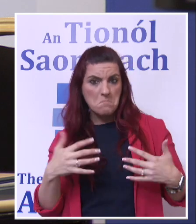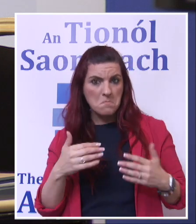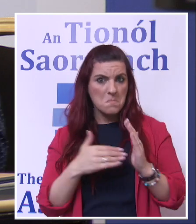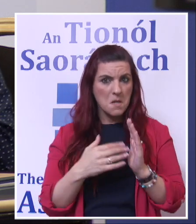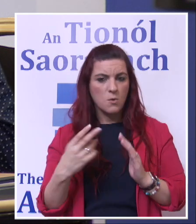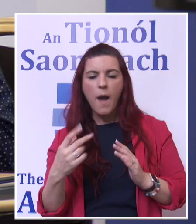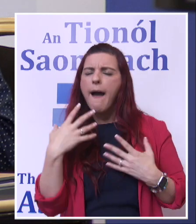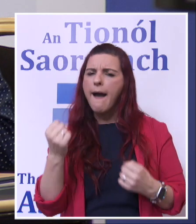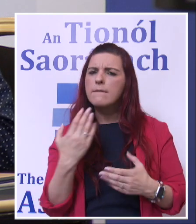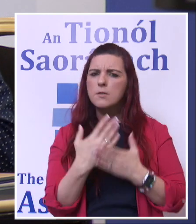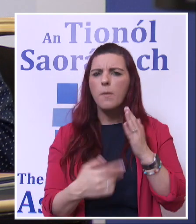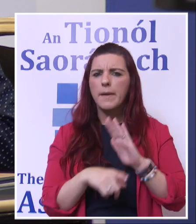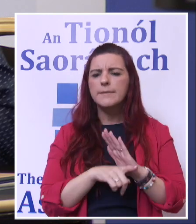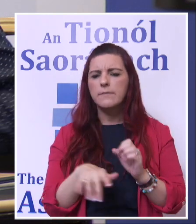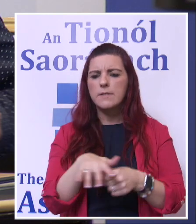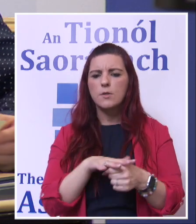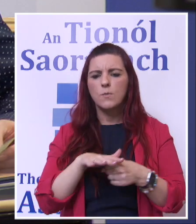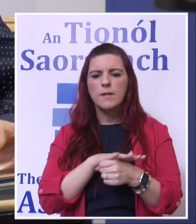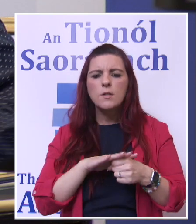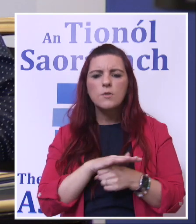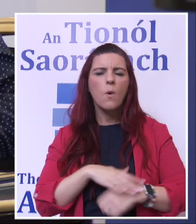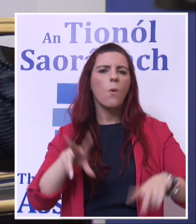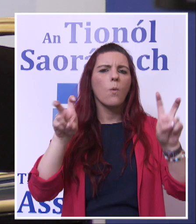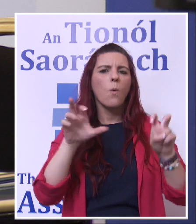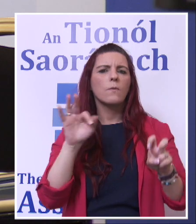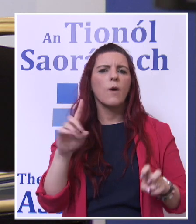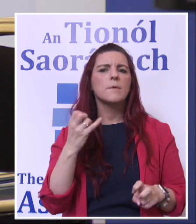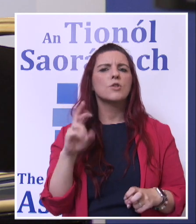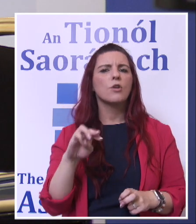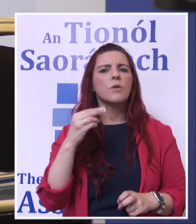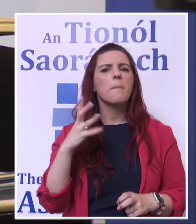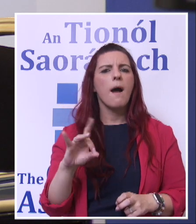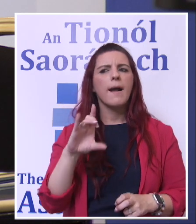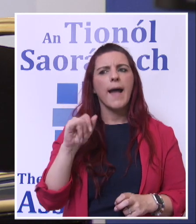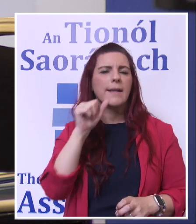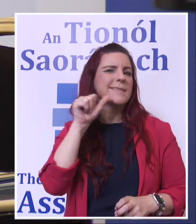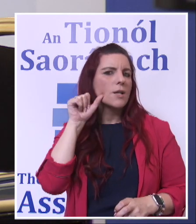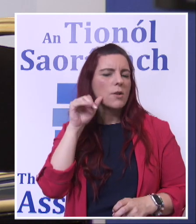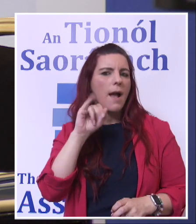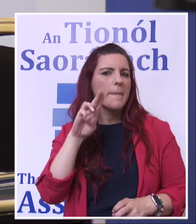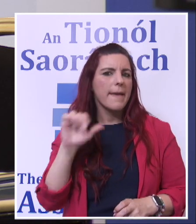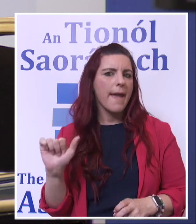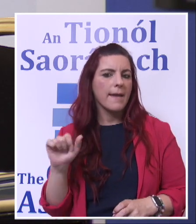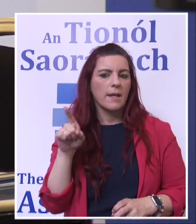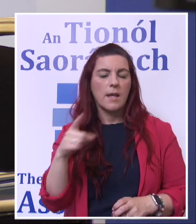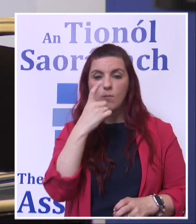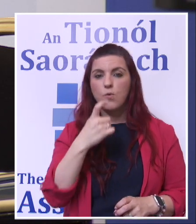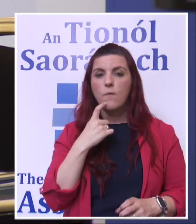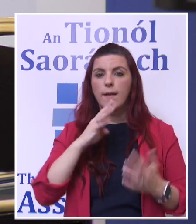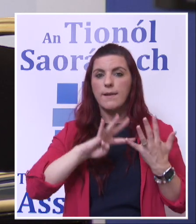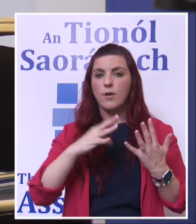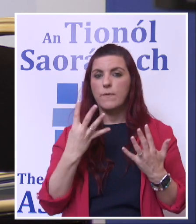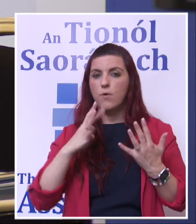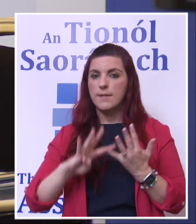deficits in this regard. I'll quote you from Dr. Mark Callan of the Institute of Public Administration, who has profiled the 949